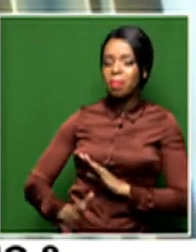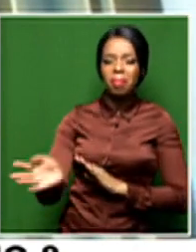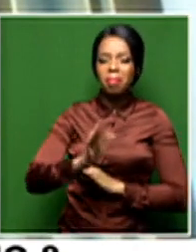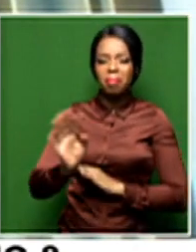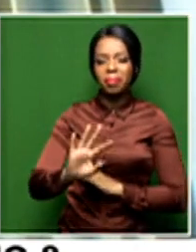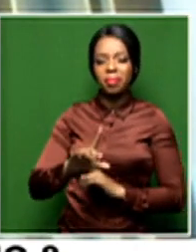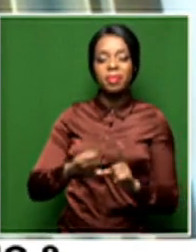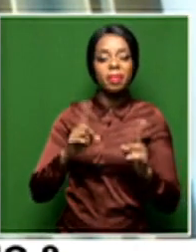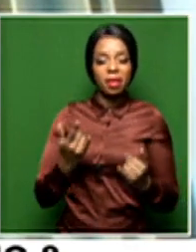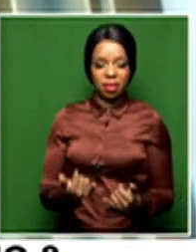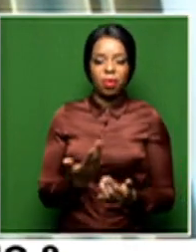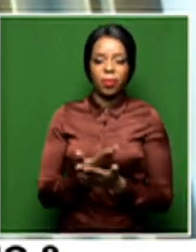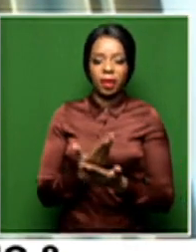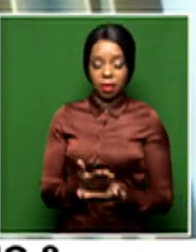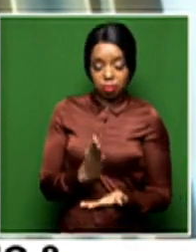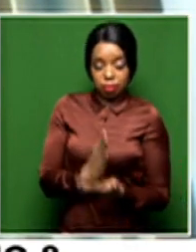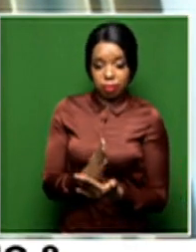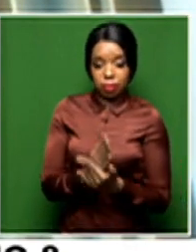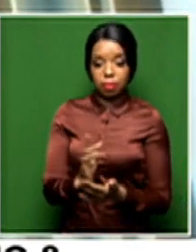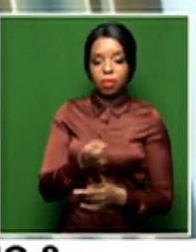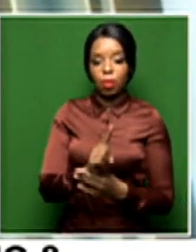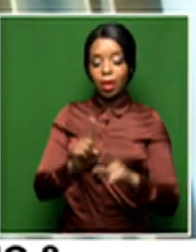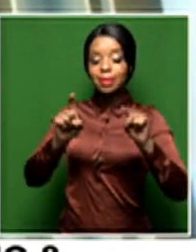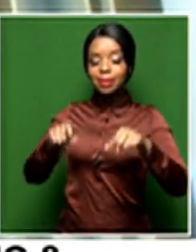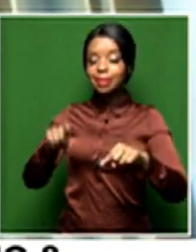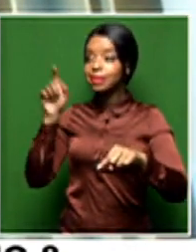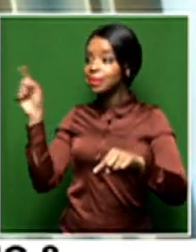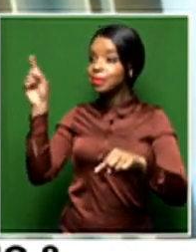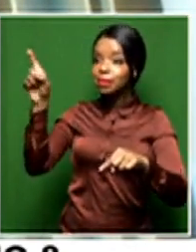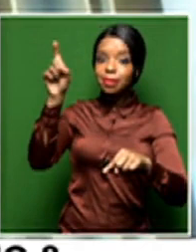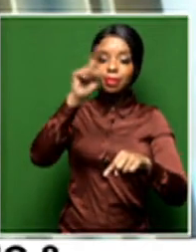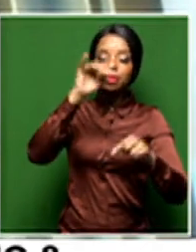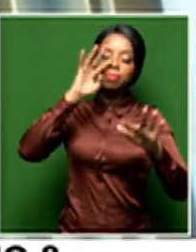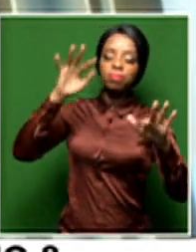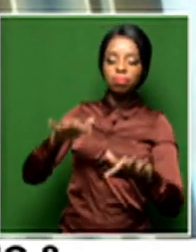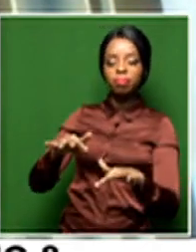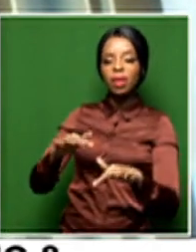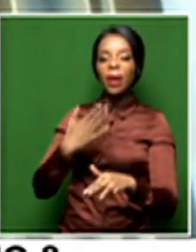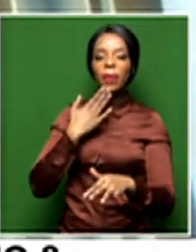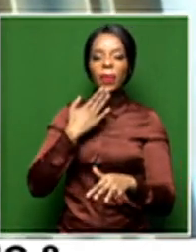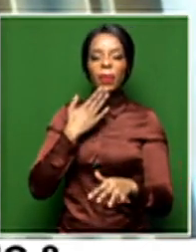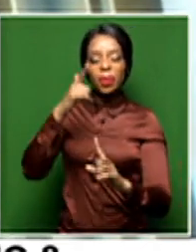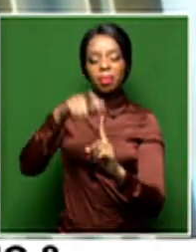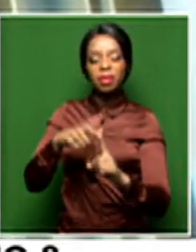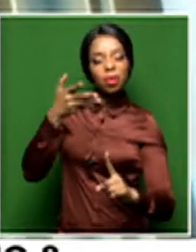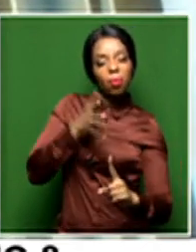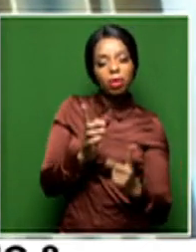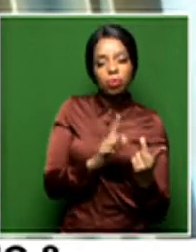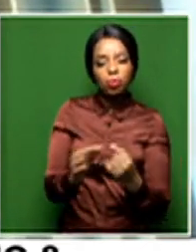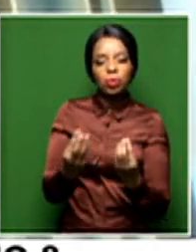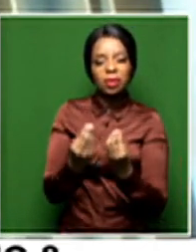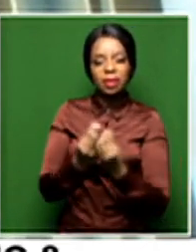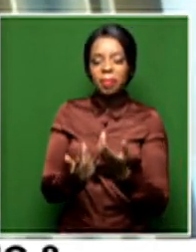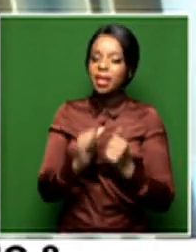that they become the center of attraction. So anyone else who wants to do anything else on the